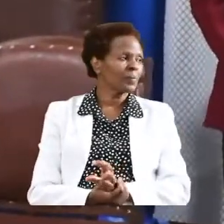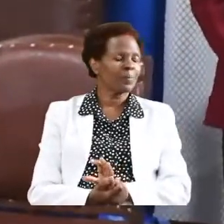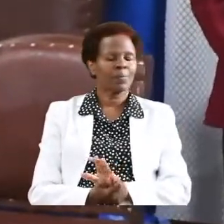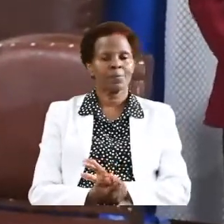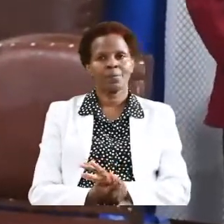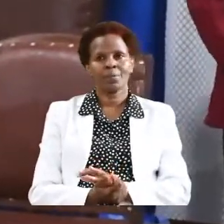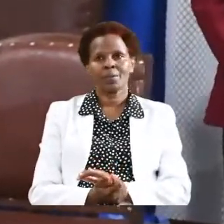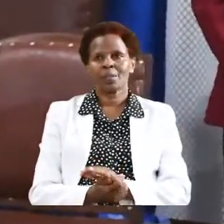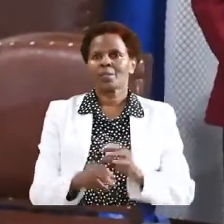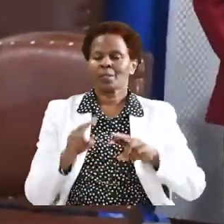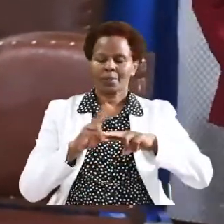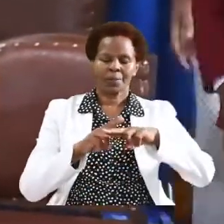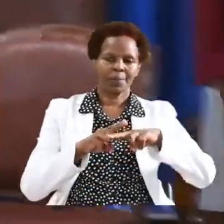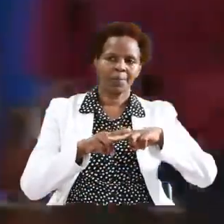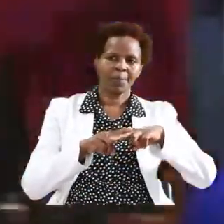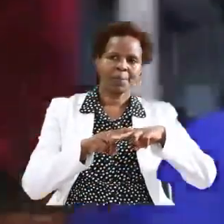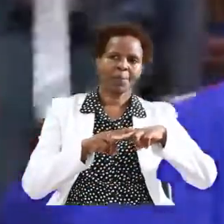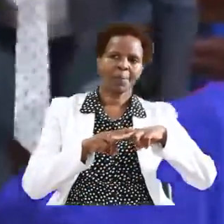sit down.